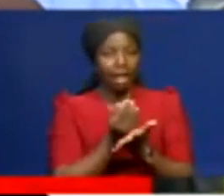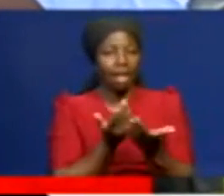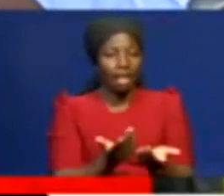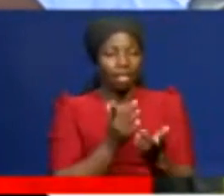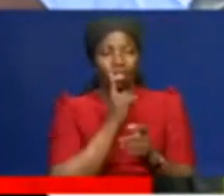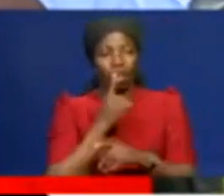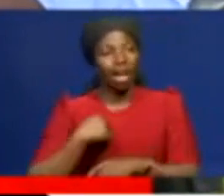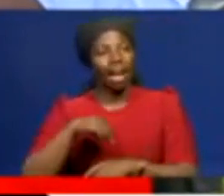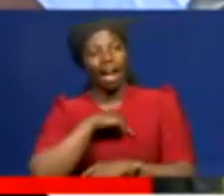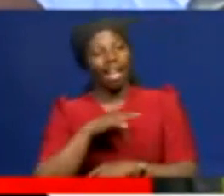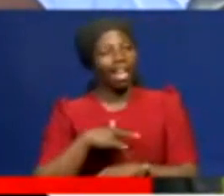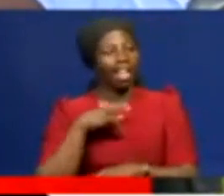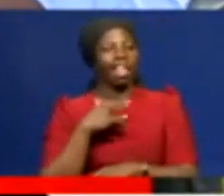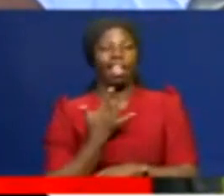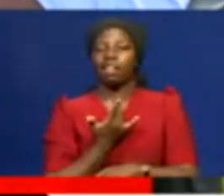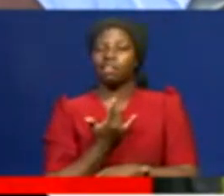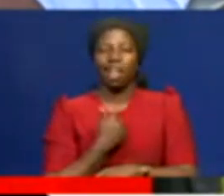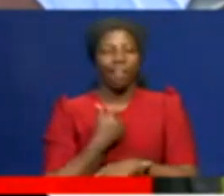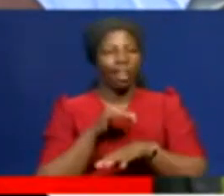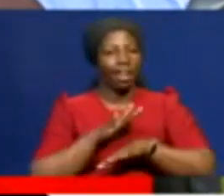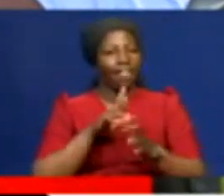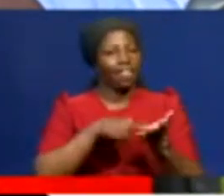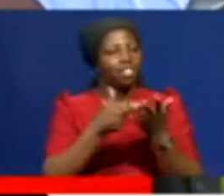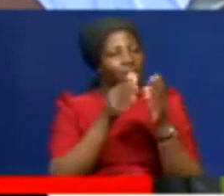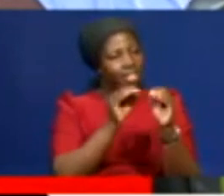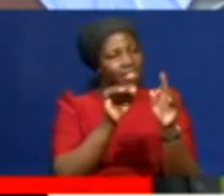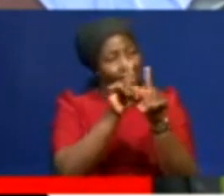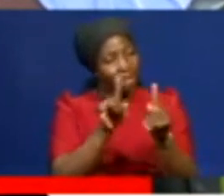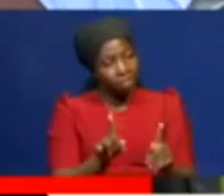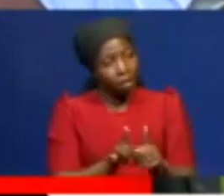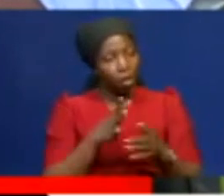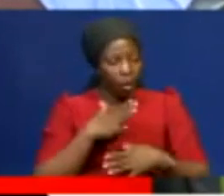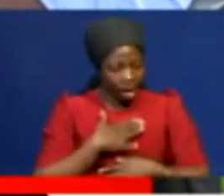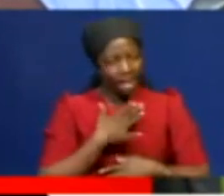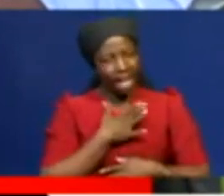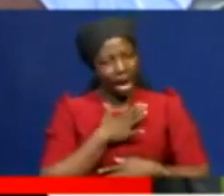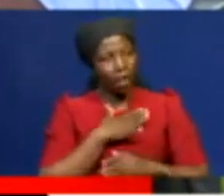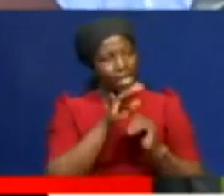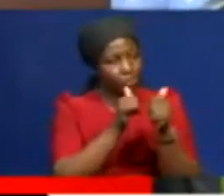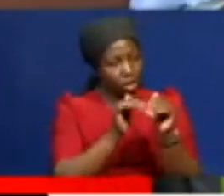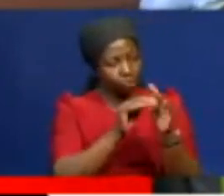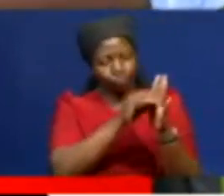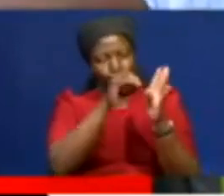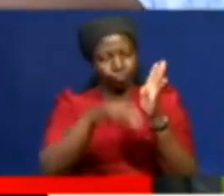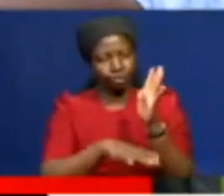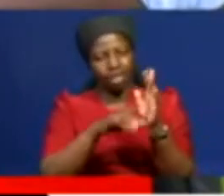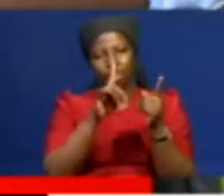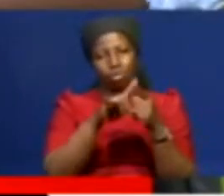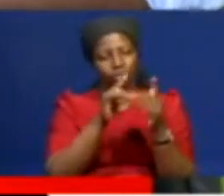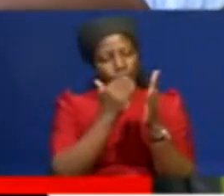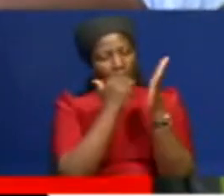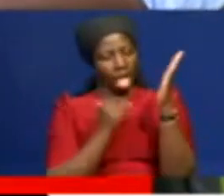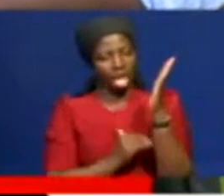were disadvantaged in regards to resources and also now honoring our games, and we were relegated to the second